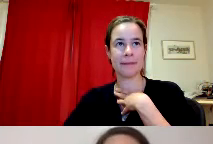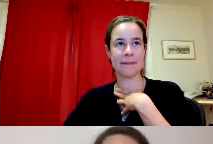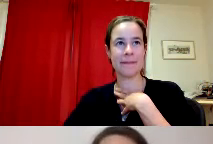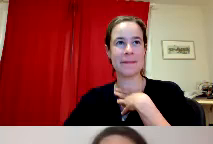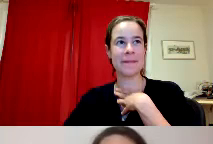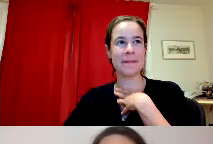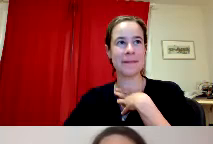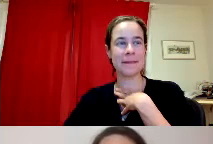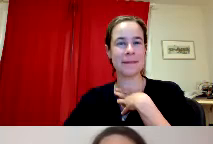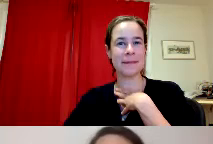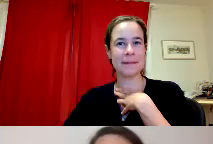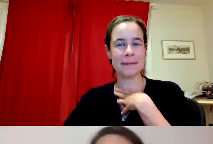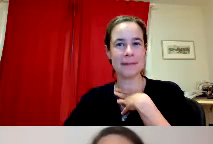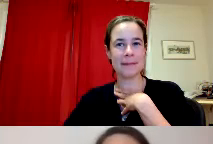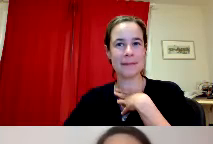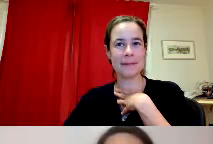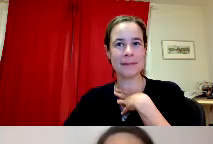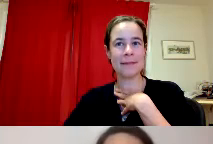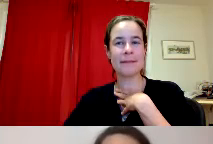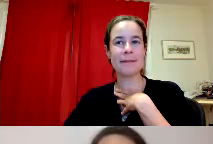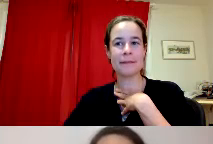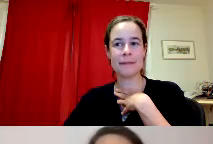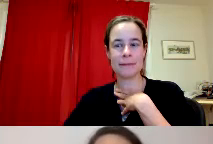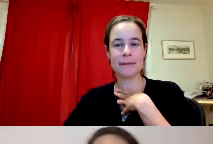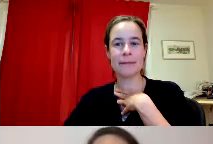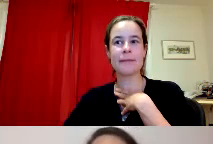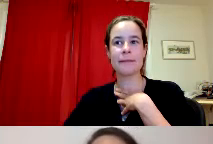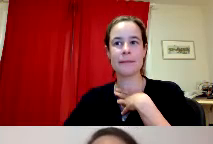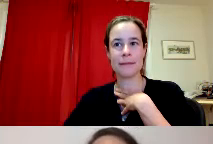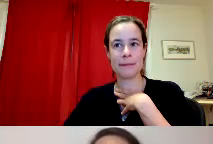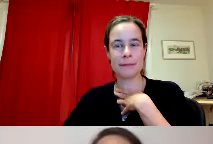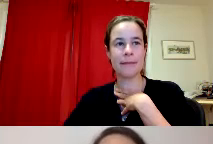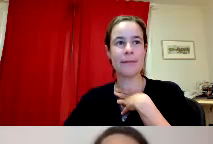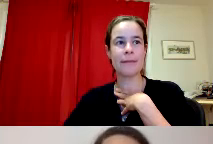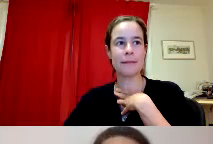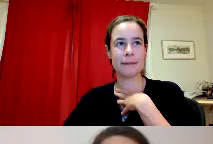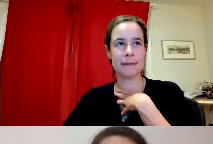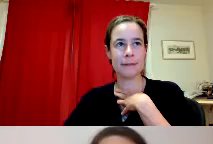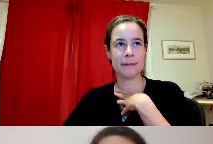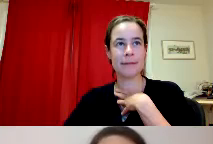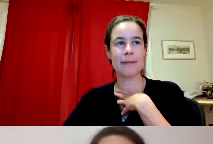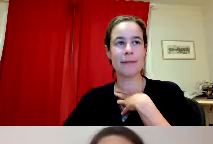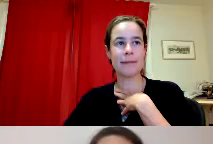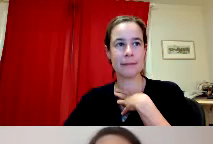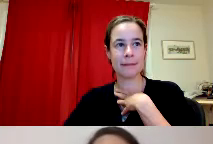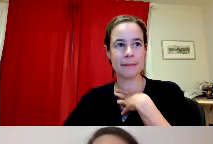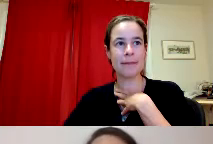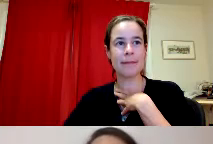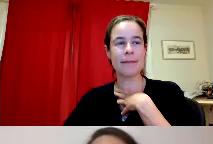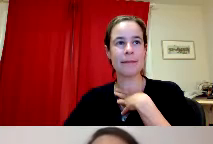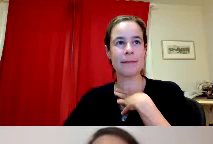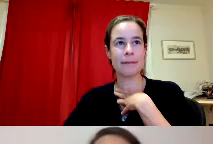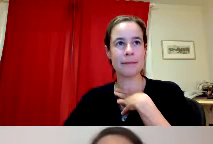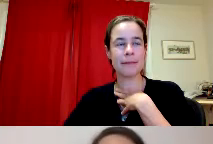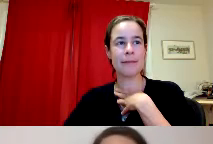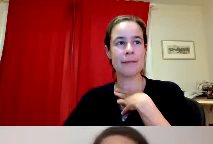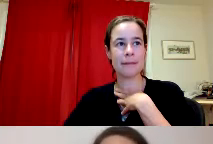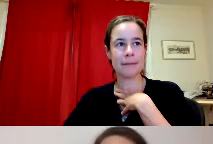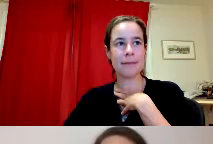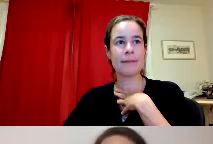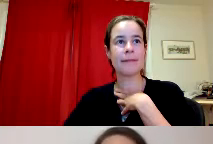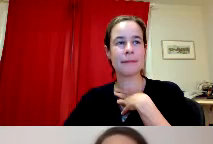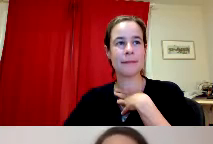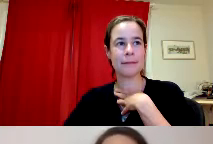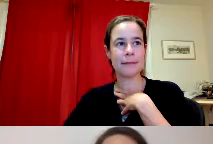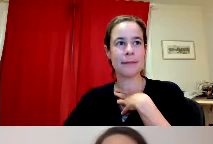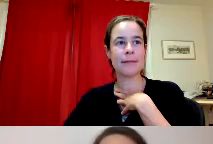links to very reputable sources, and we share lots of information. Based on these discussions, we have released